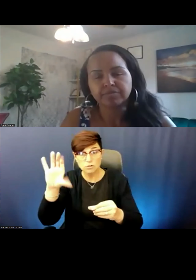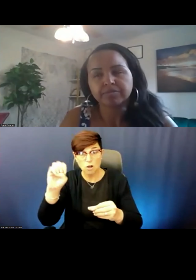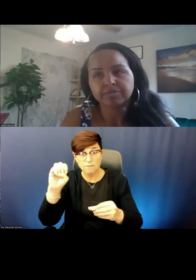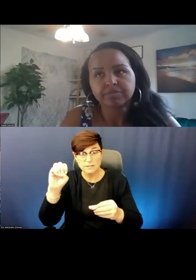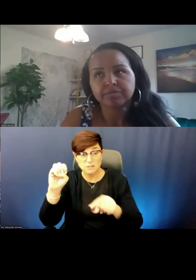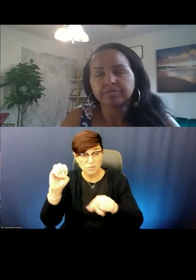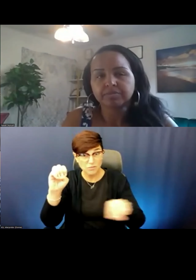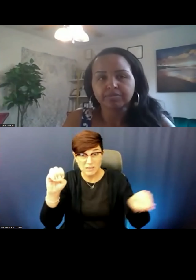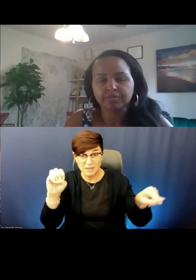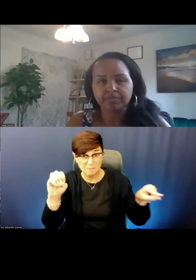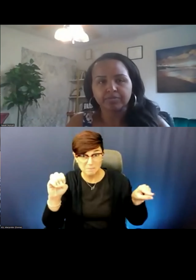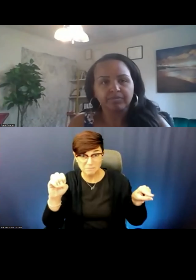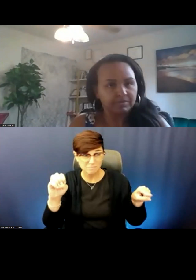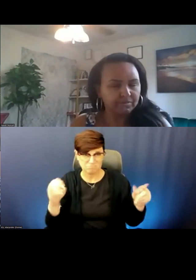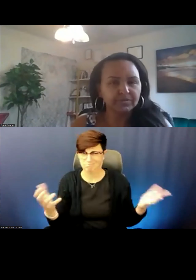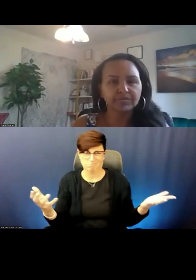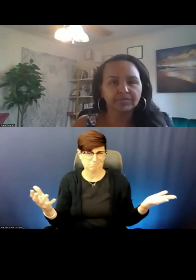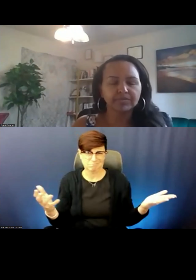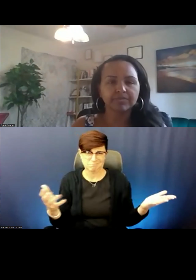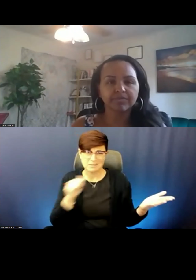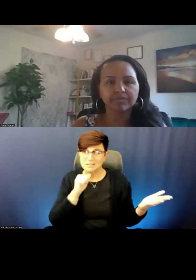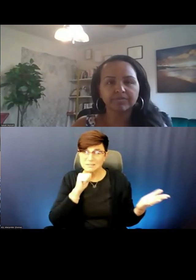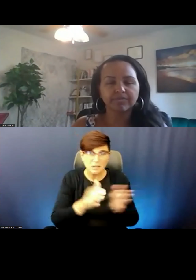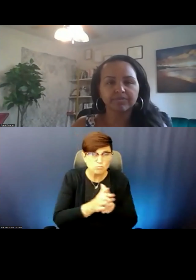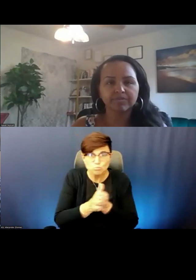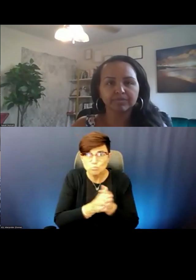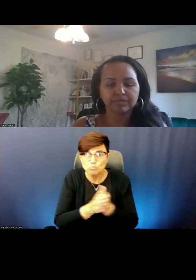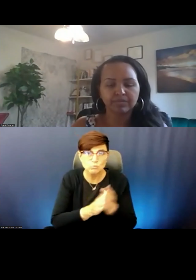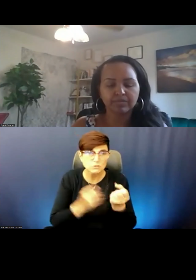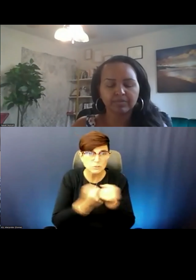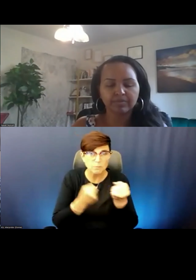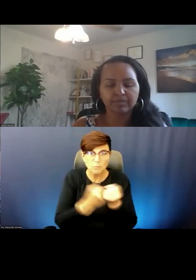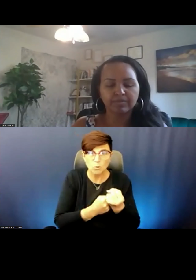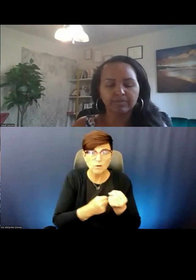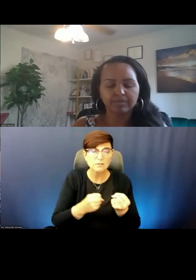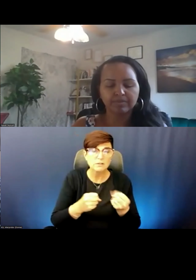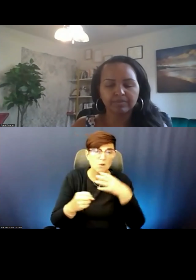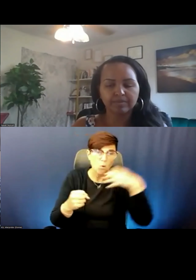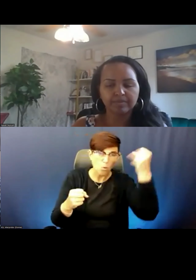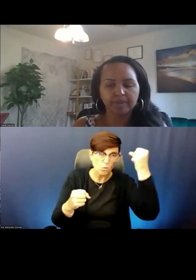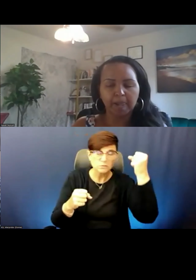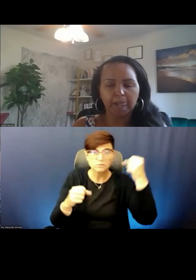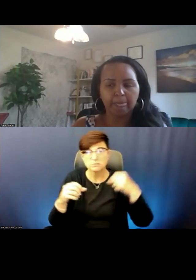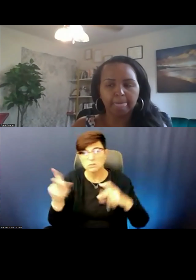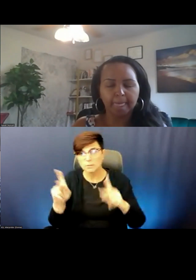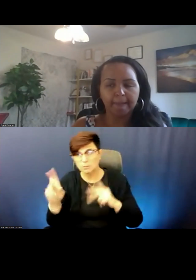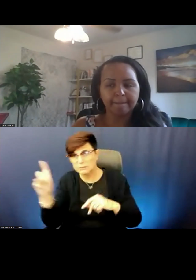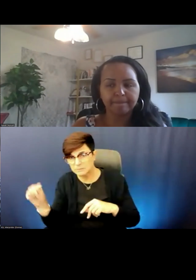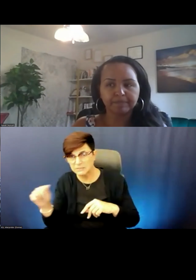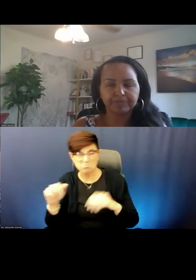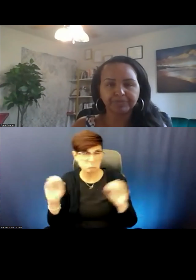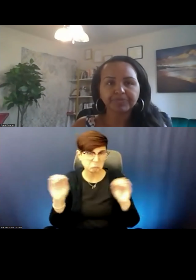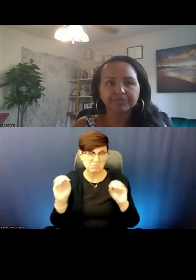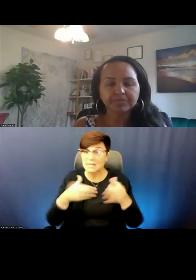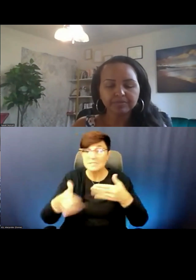an eye towards older, to seniors and persons with disabilities, despite what was going on in San Francisco when